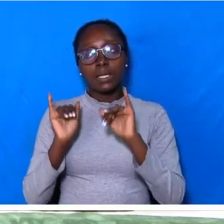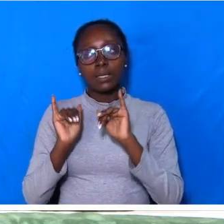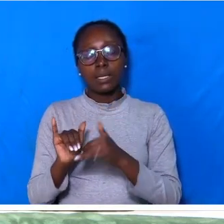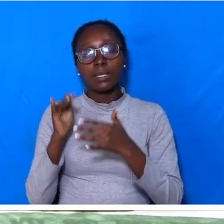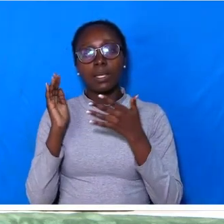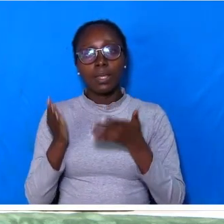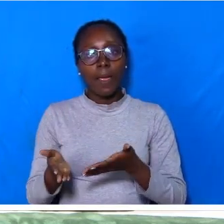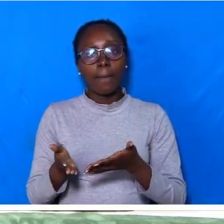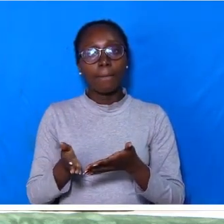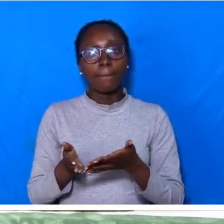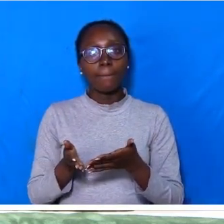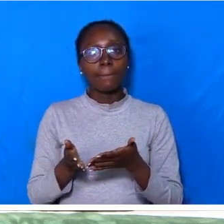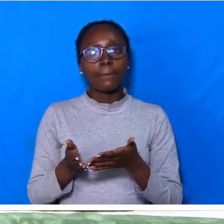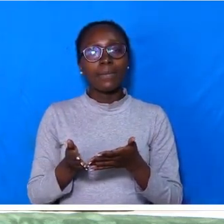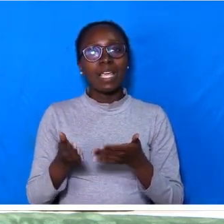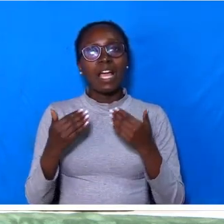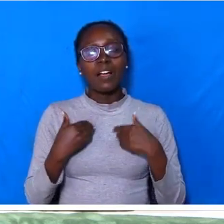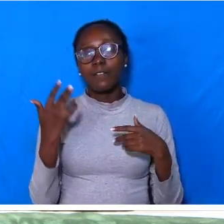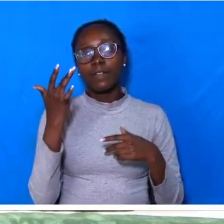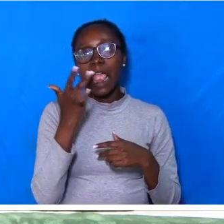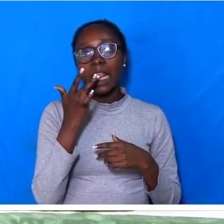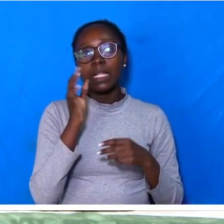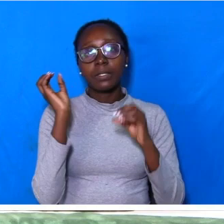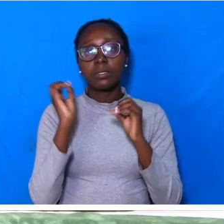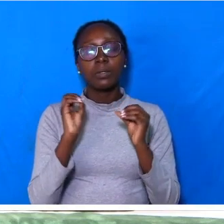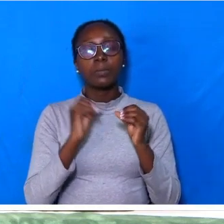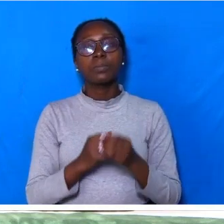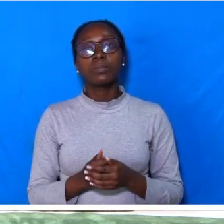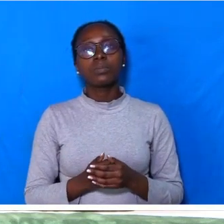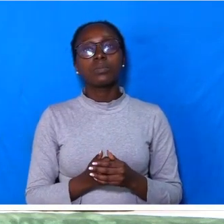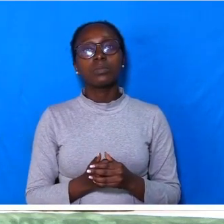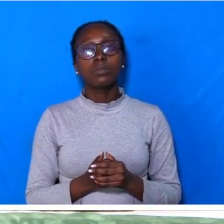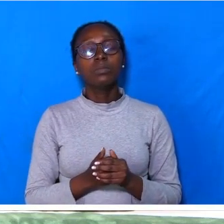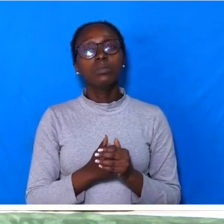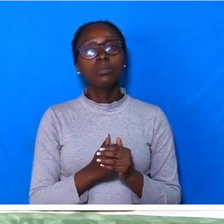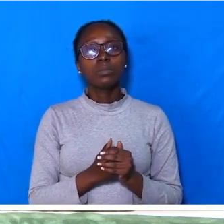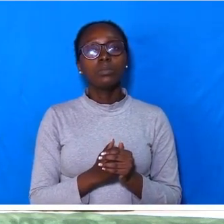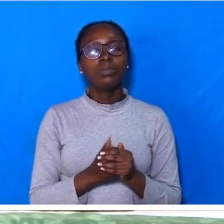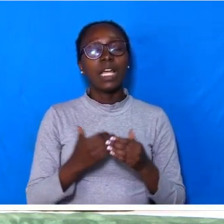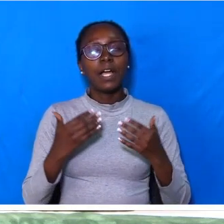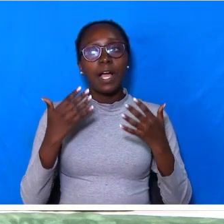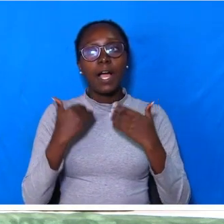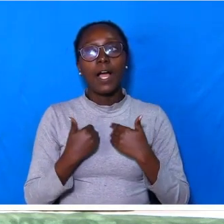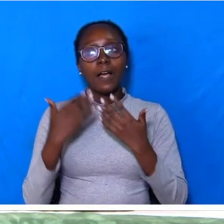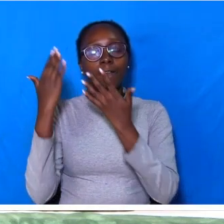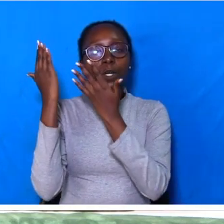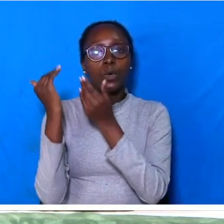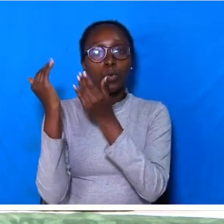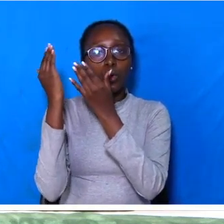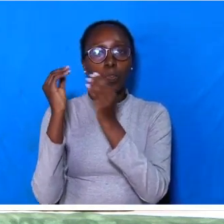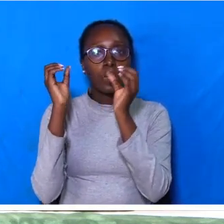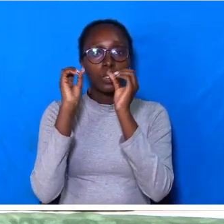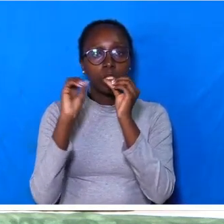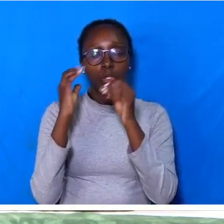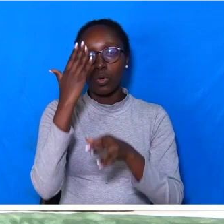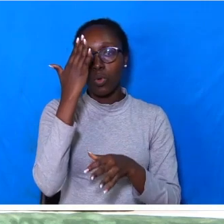stalled. He's stale. He's tasteless. I would rather add, he's hopeless as well. Because a whole